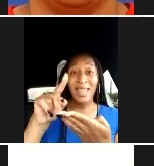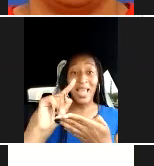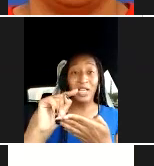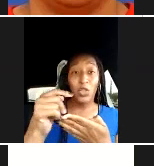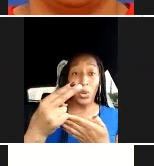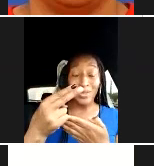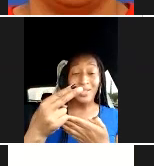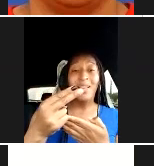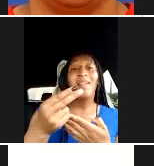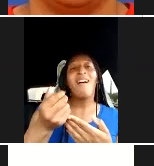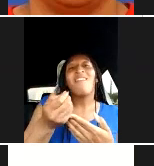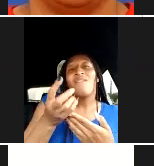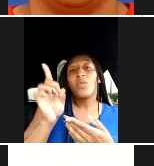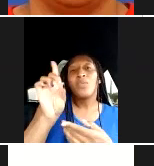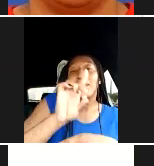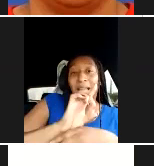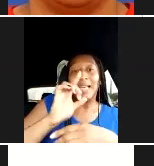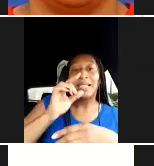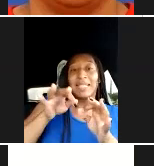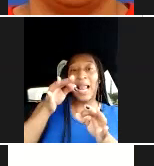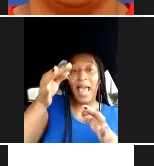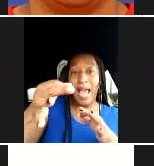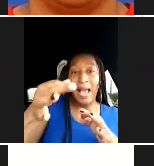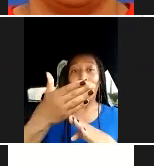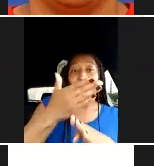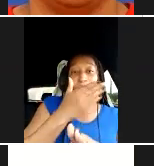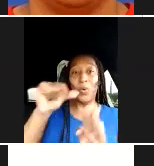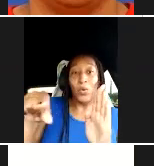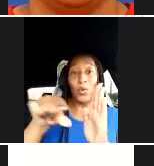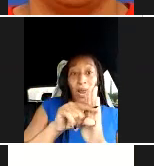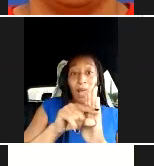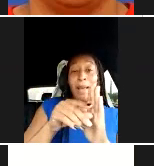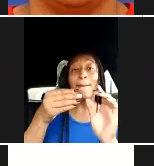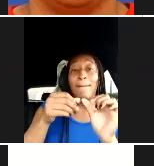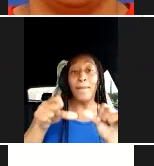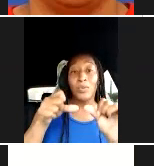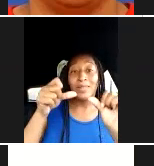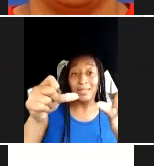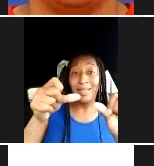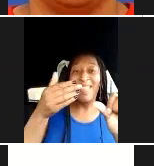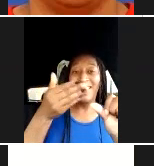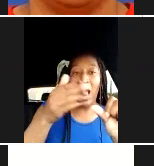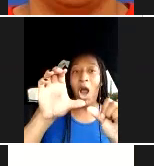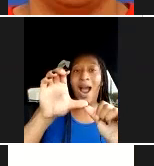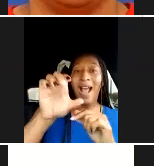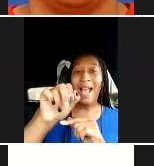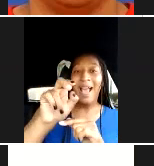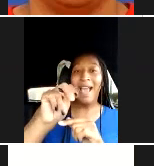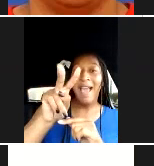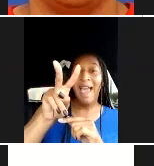and then I'll post your score out on Canvas. If you miss the exam due date, you must